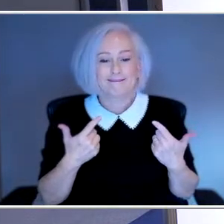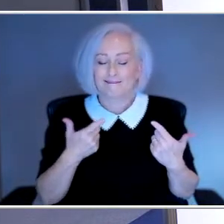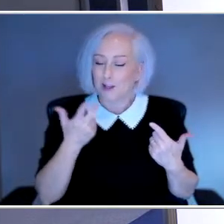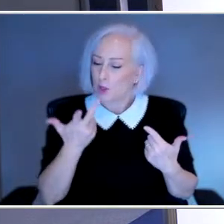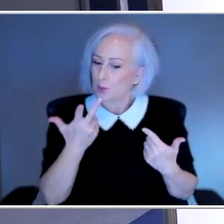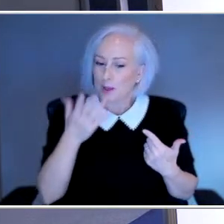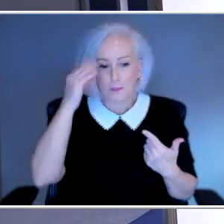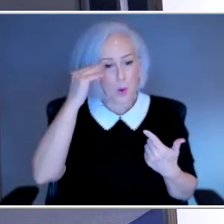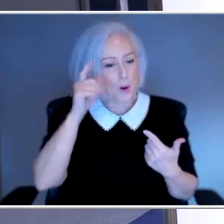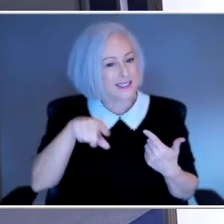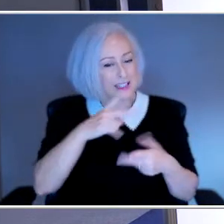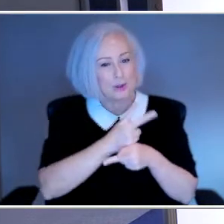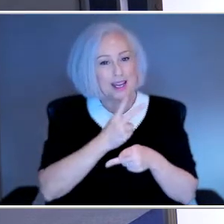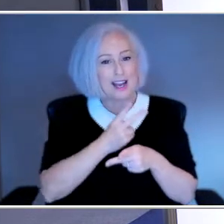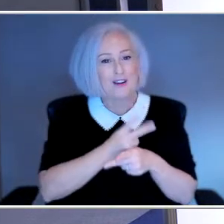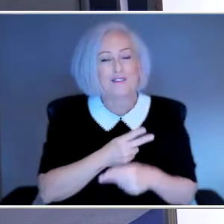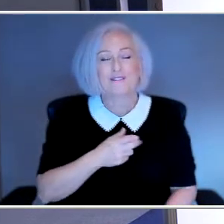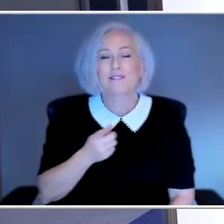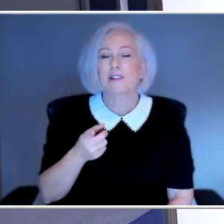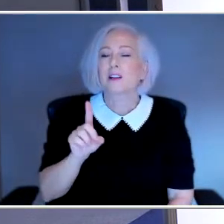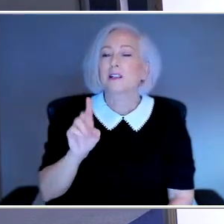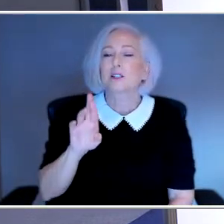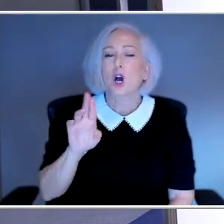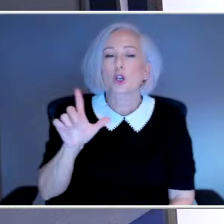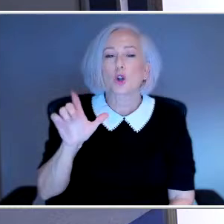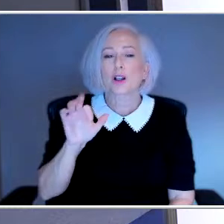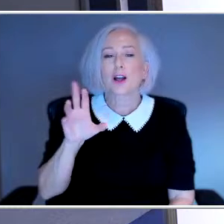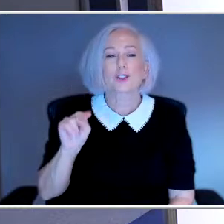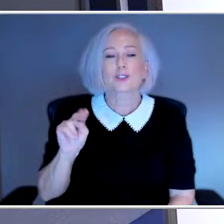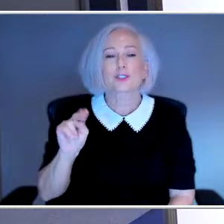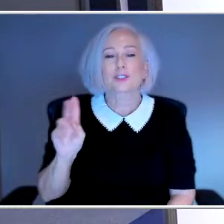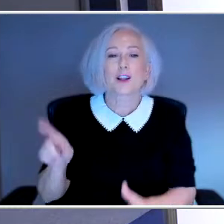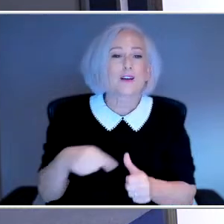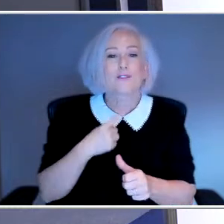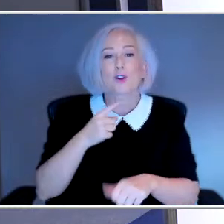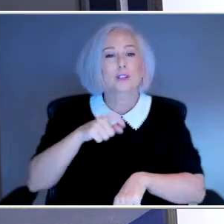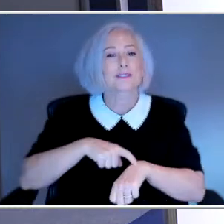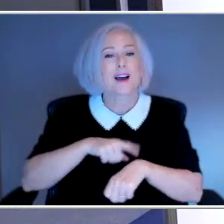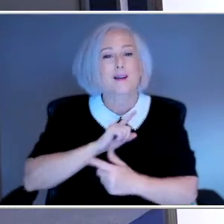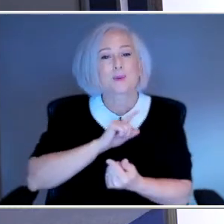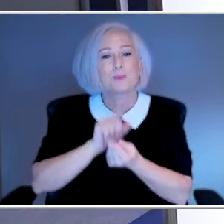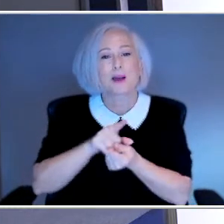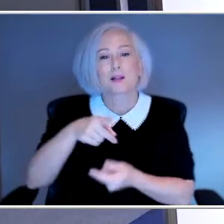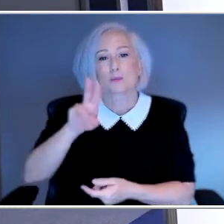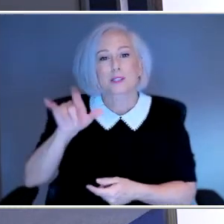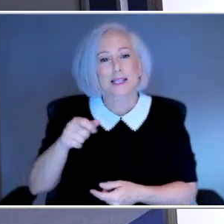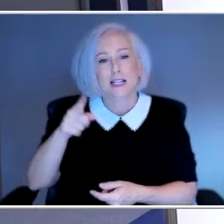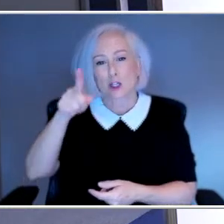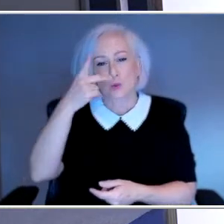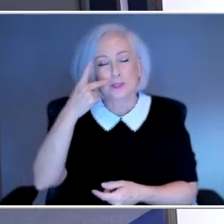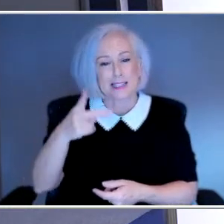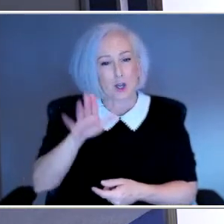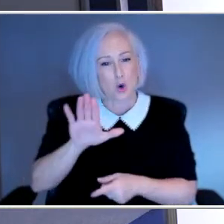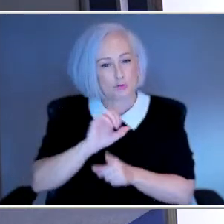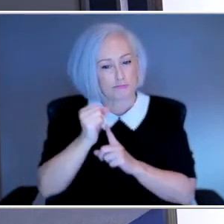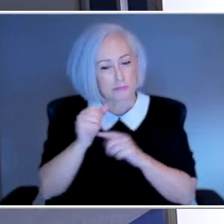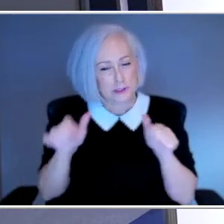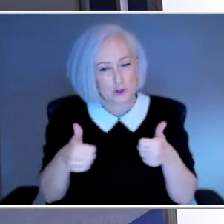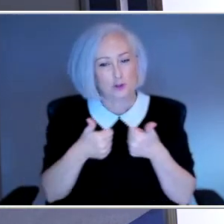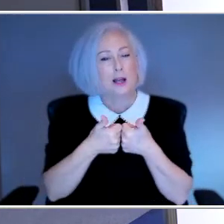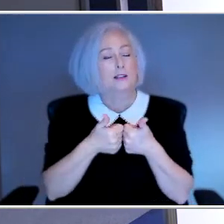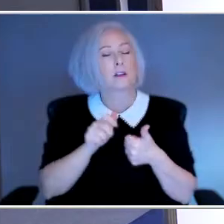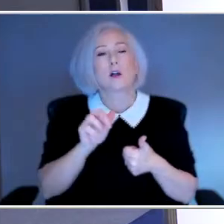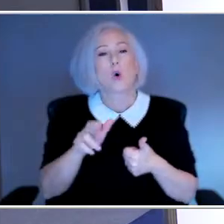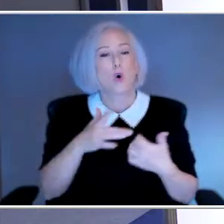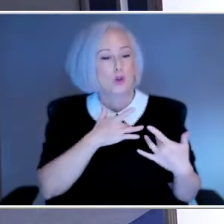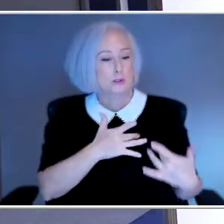like when you first met Priscilla? Did you look at her case as somewhat of a challenge? Is this something you typically see, somebody coming in for this